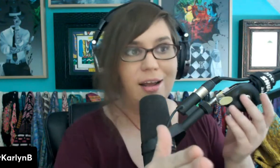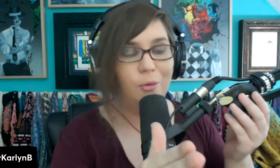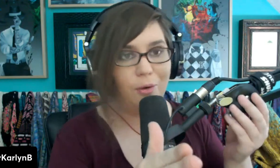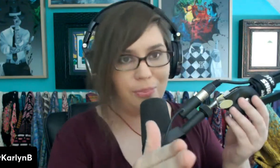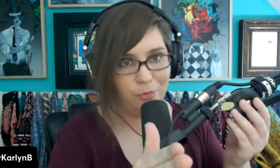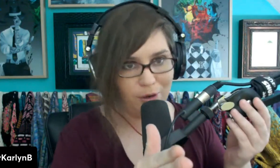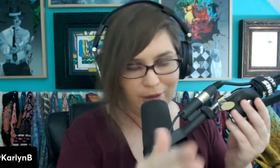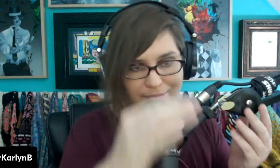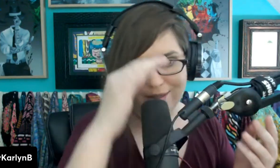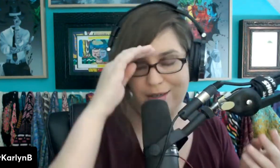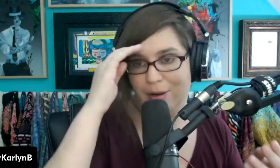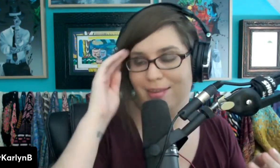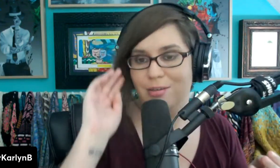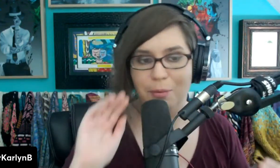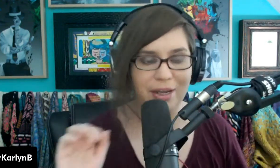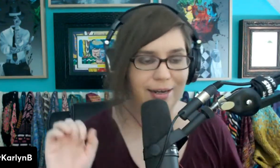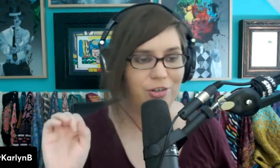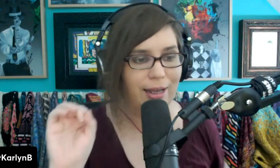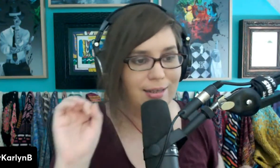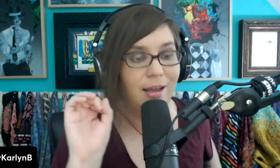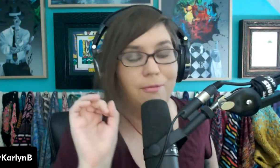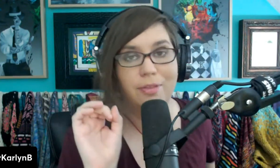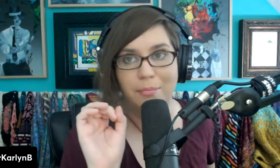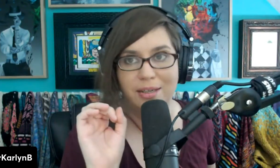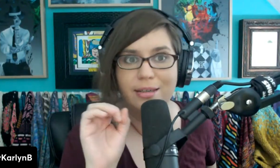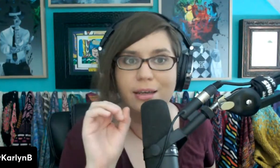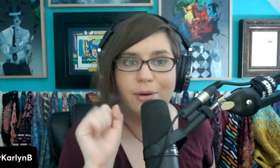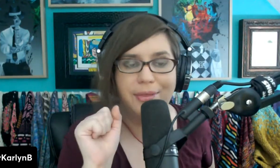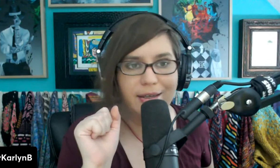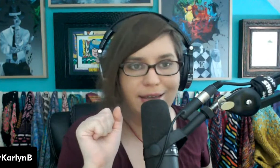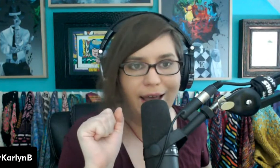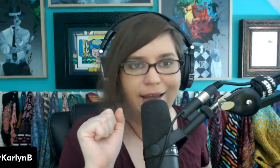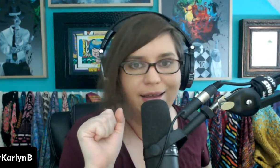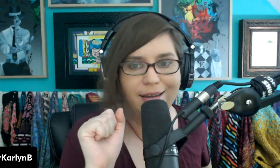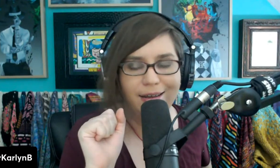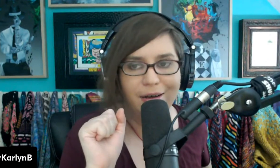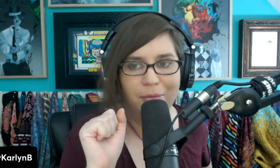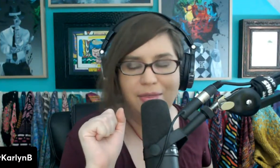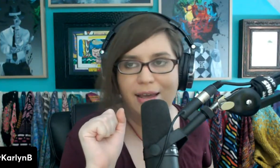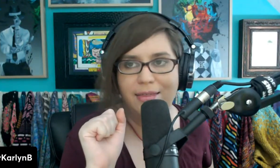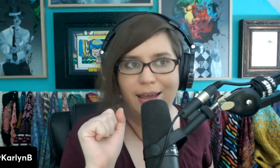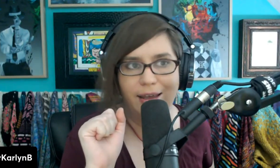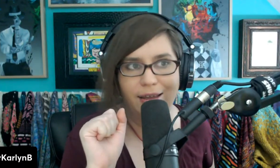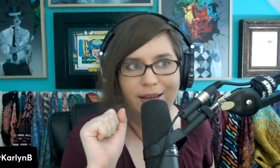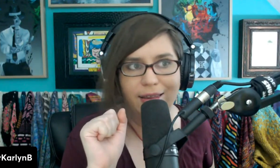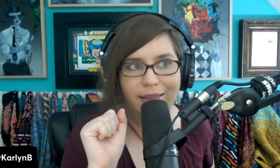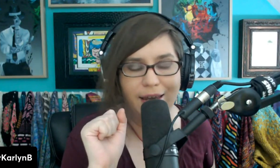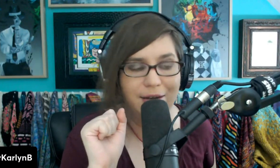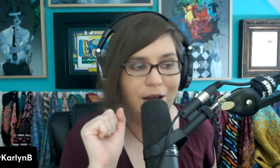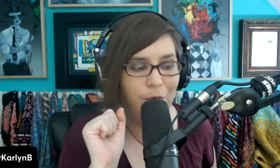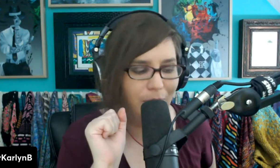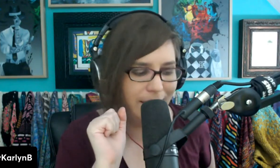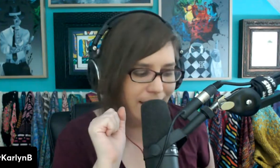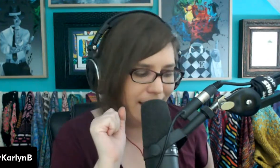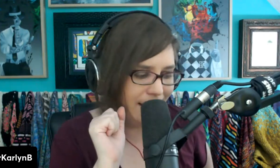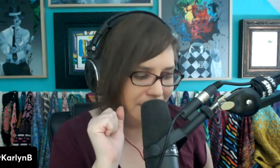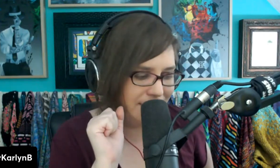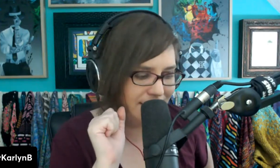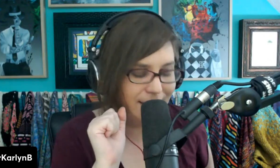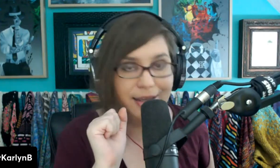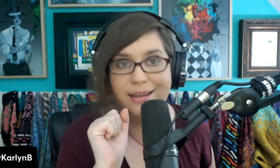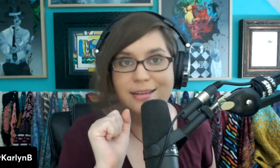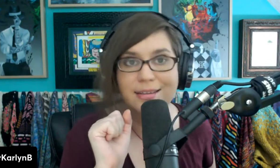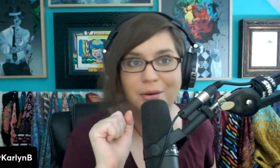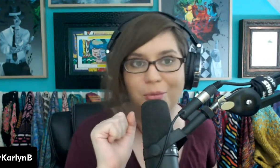infiltrate what the woke left is doing. This is when we get a chance for them to see what they say when they think that no one